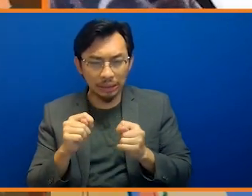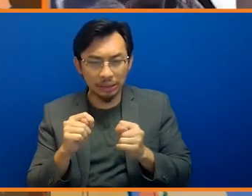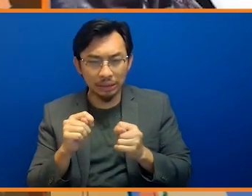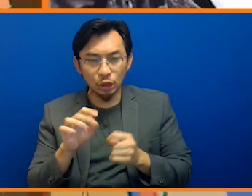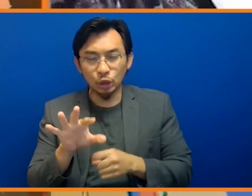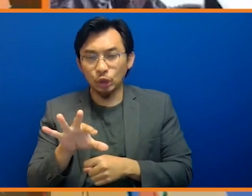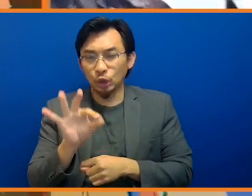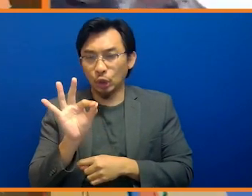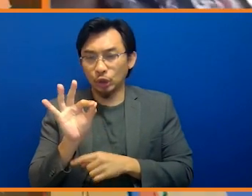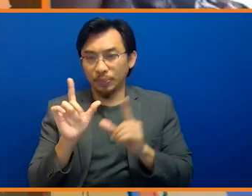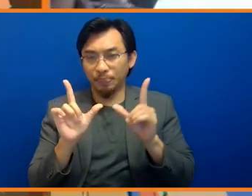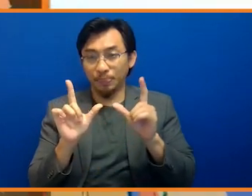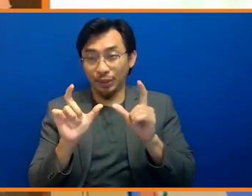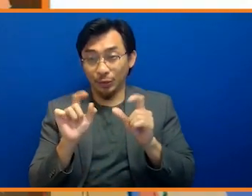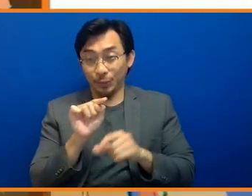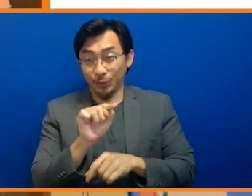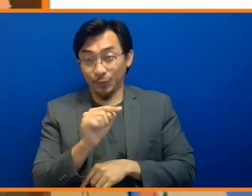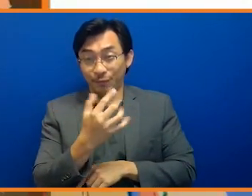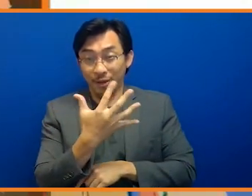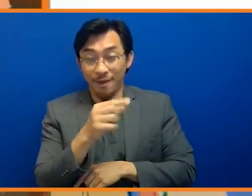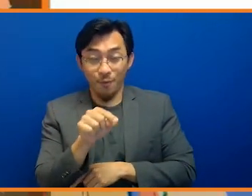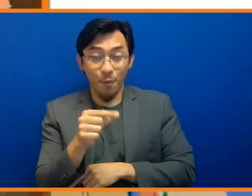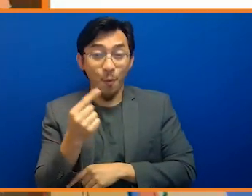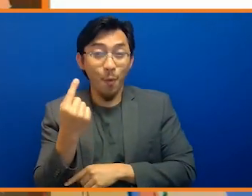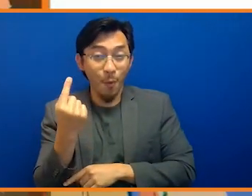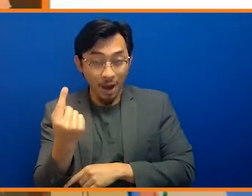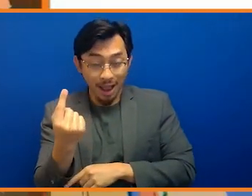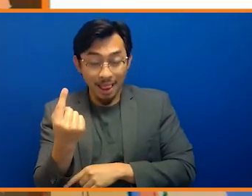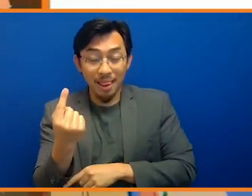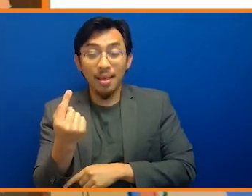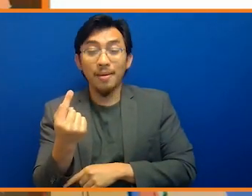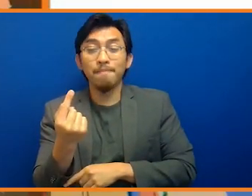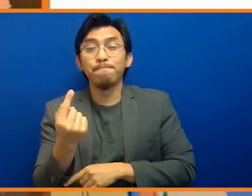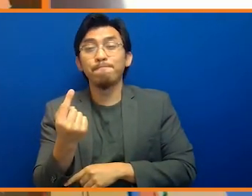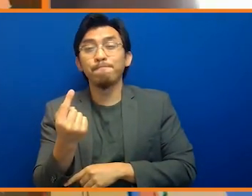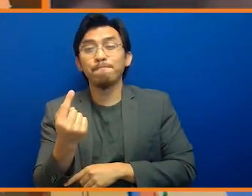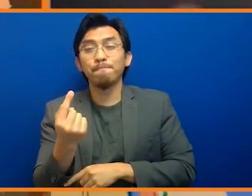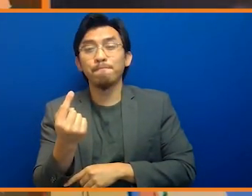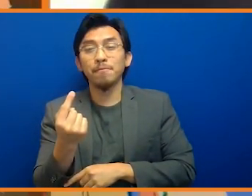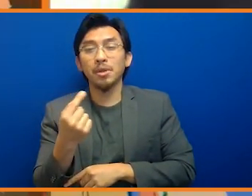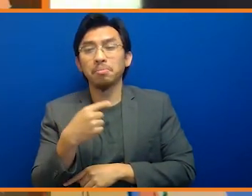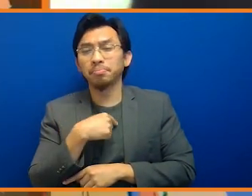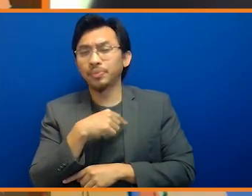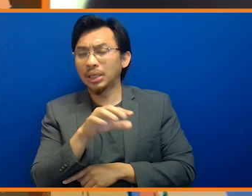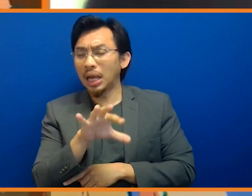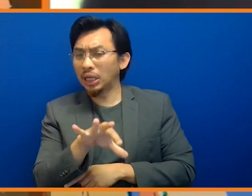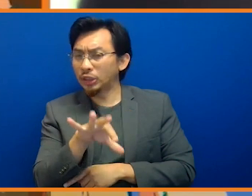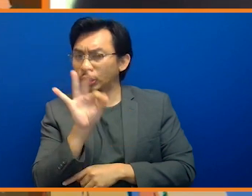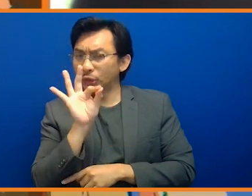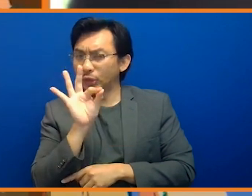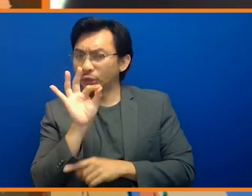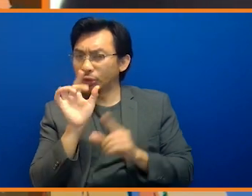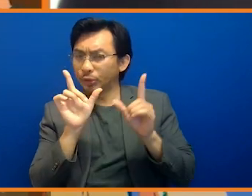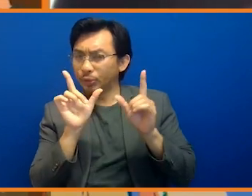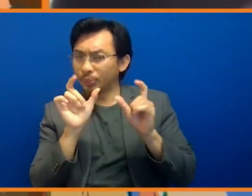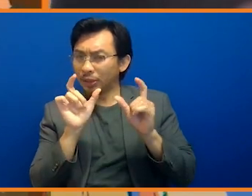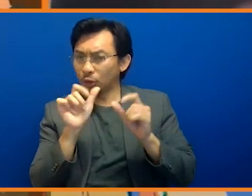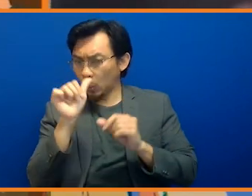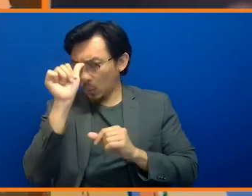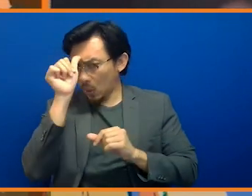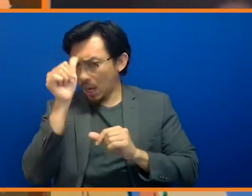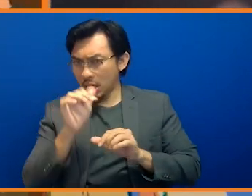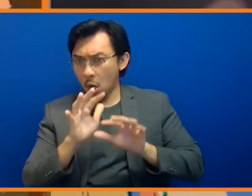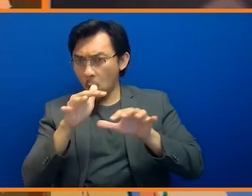I try to choose the picture from figure 5.1. So I choose the picture about the Indian